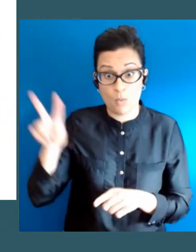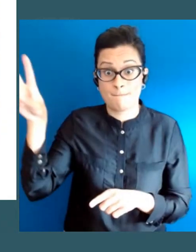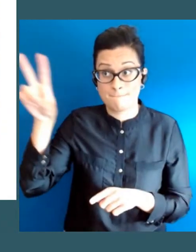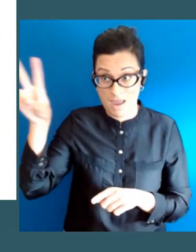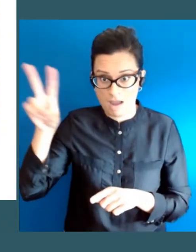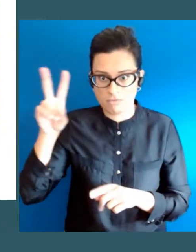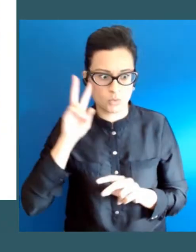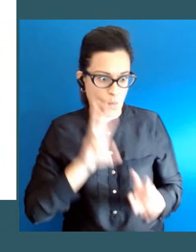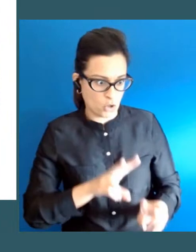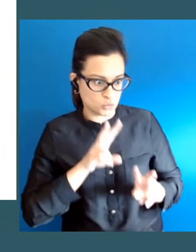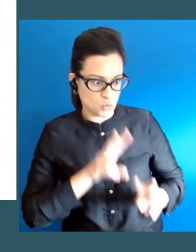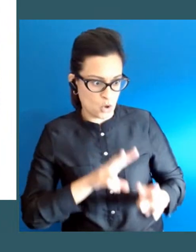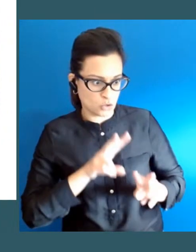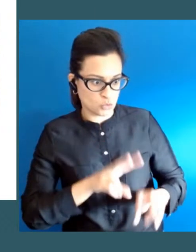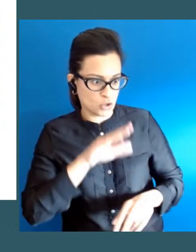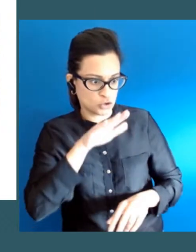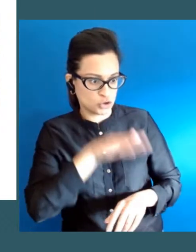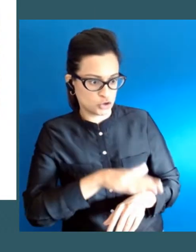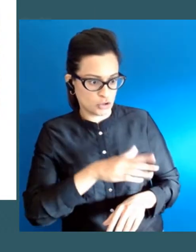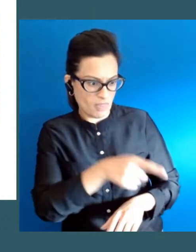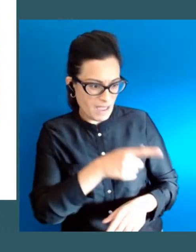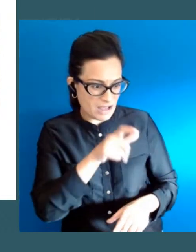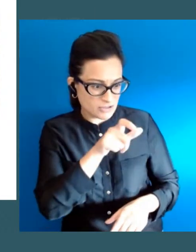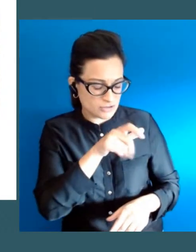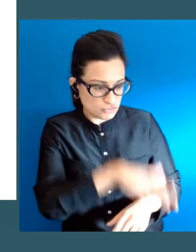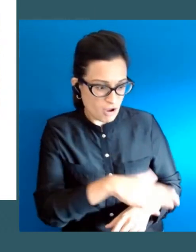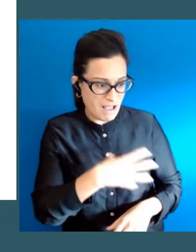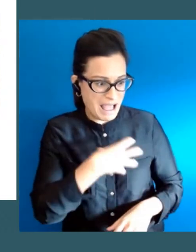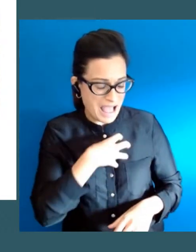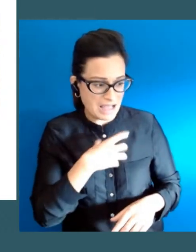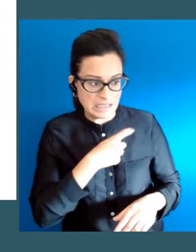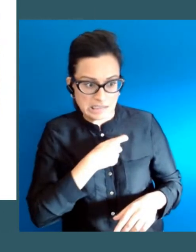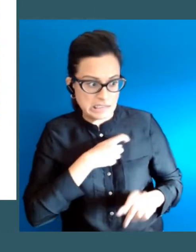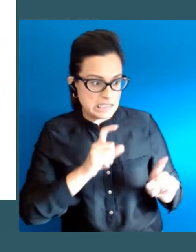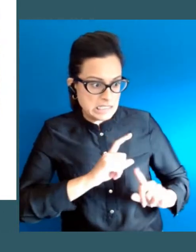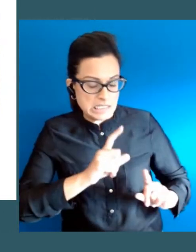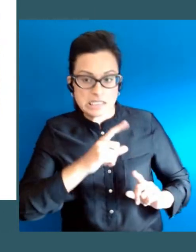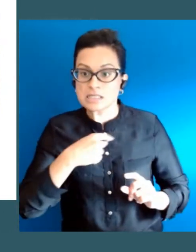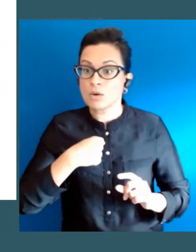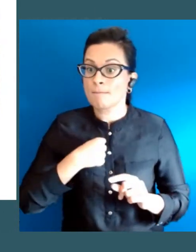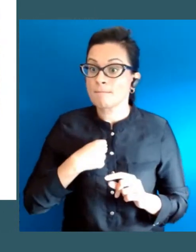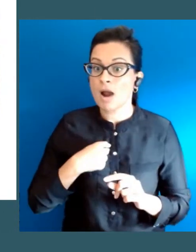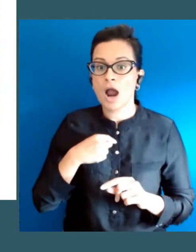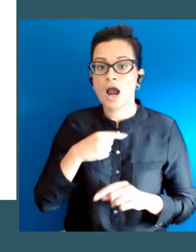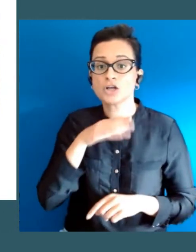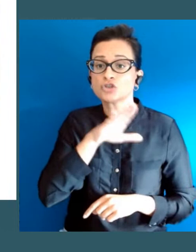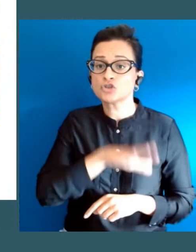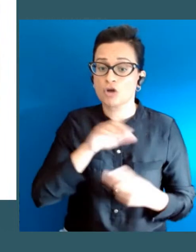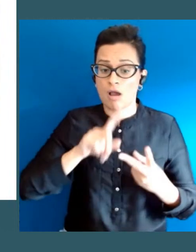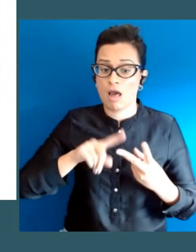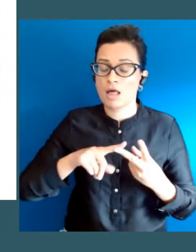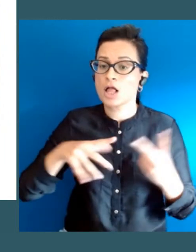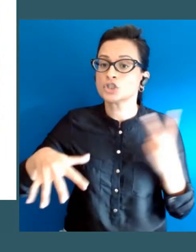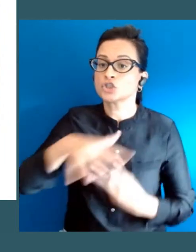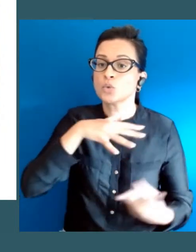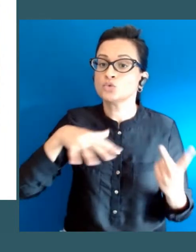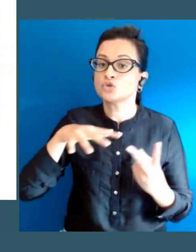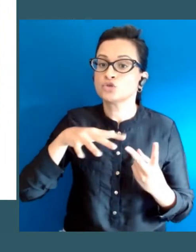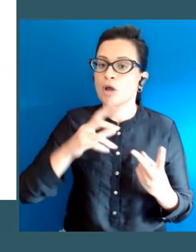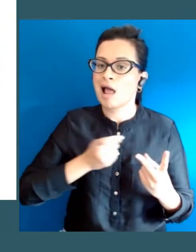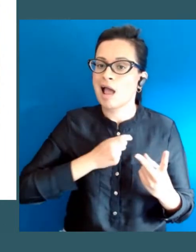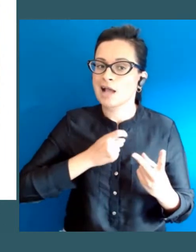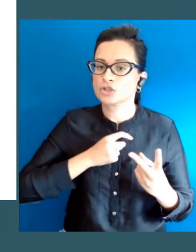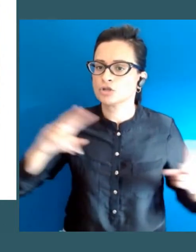child being anxious about any allergic reaction. And my child being less anxious socially and having more positive